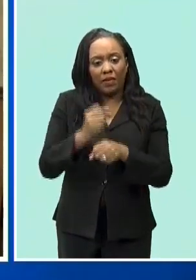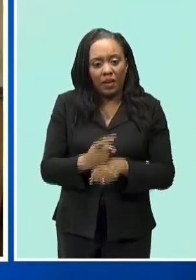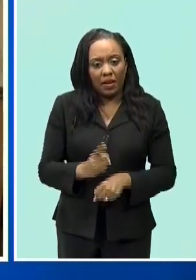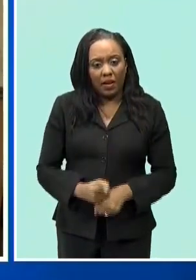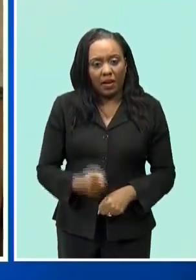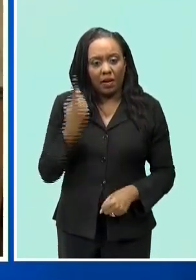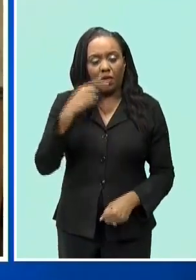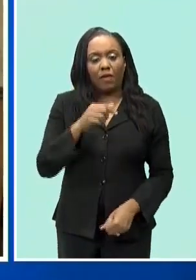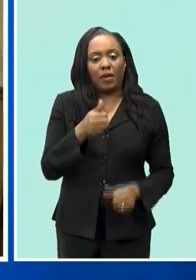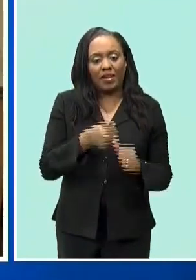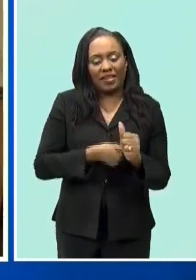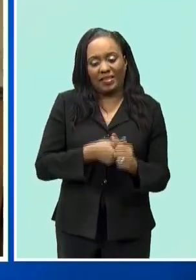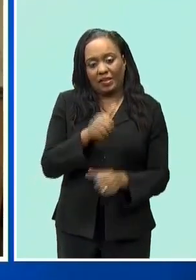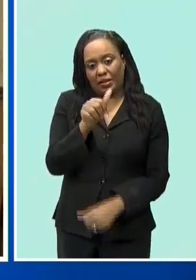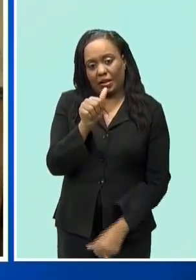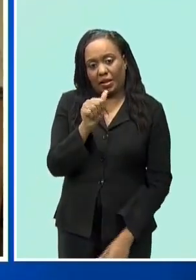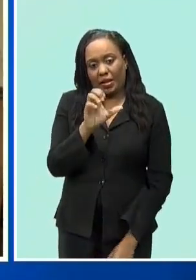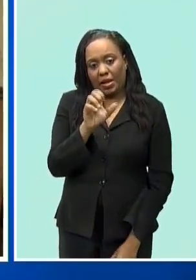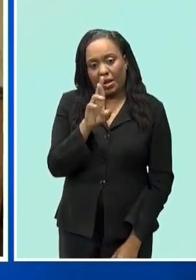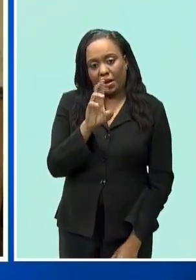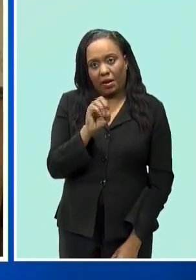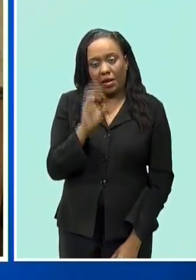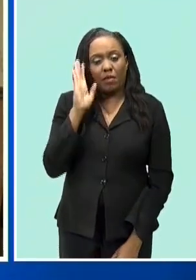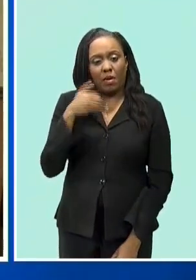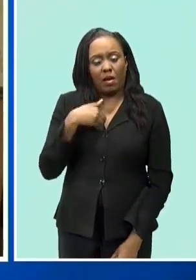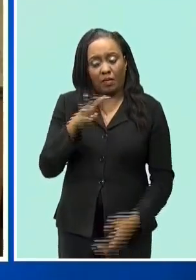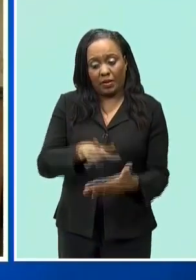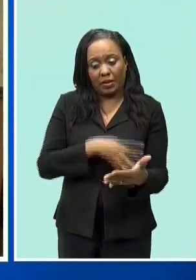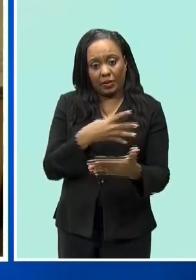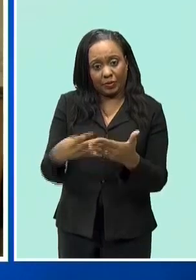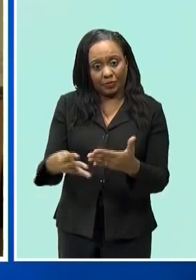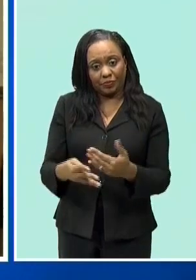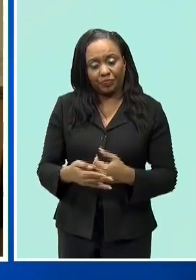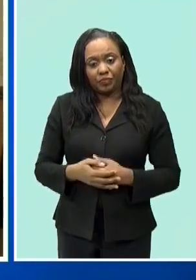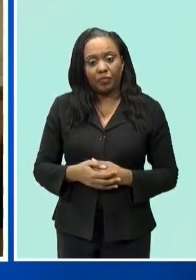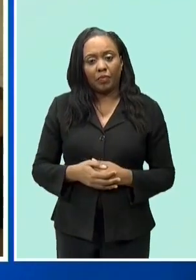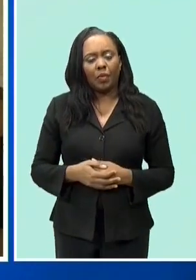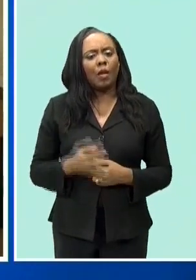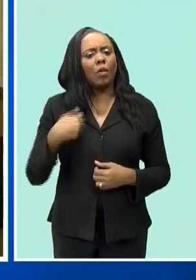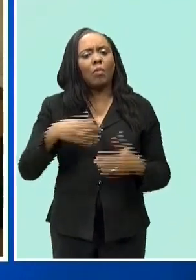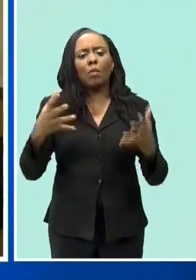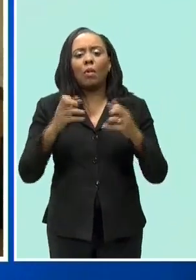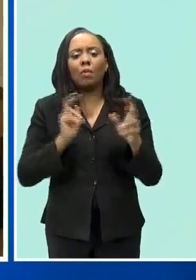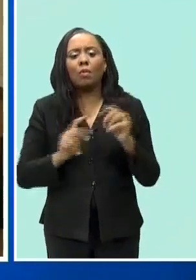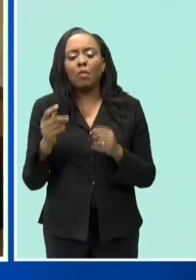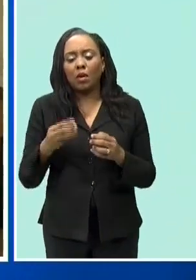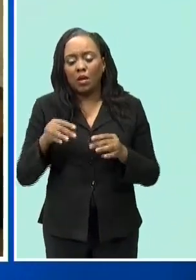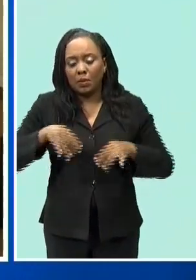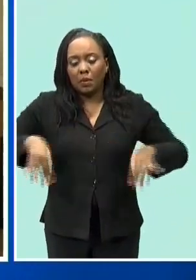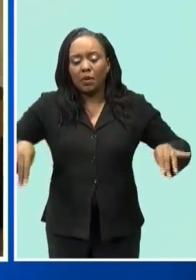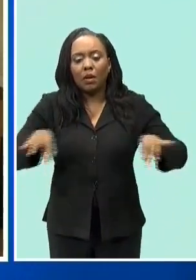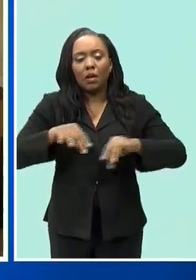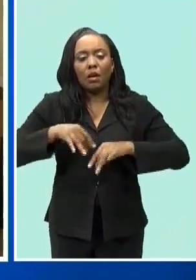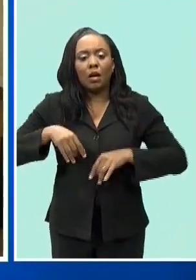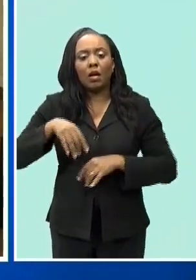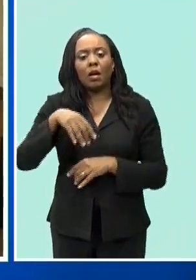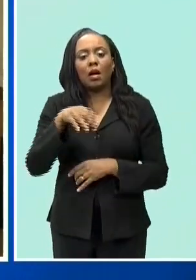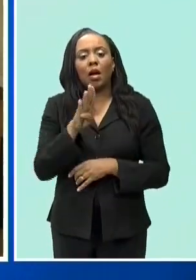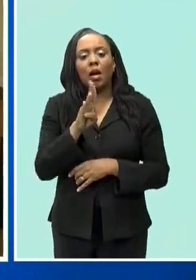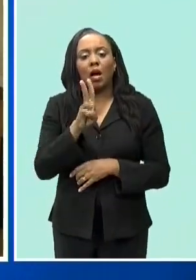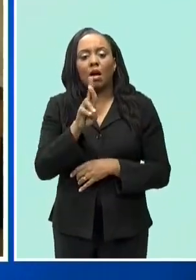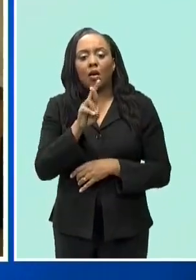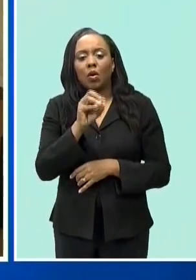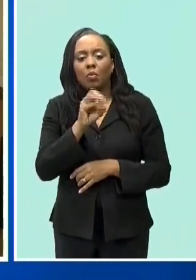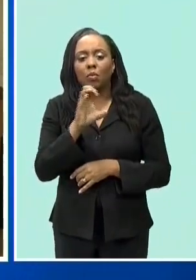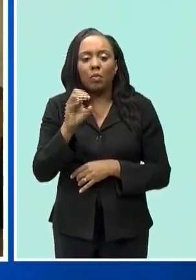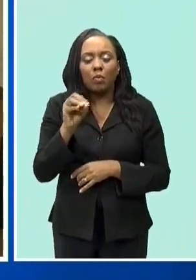they know what and how much to produce. We're looking to get them to plant butternut squash, pumpkin, broccoli. When we look at our